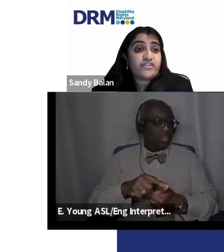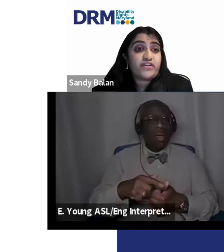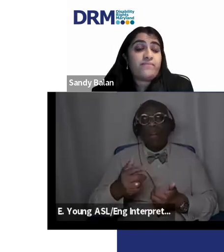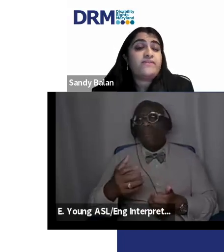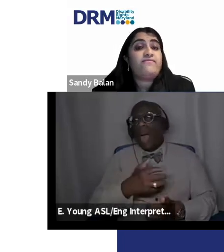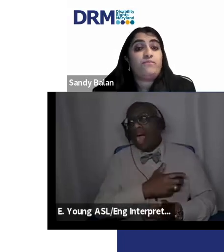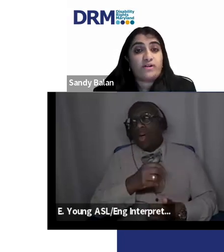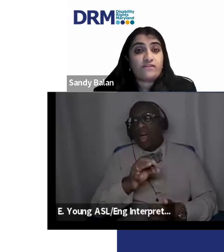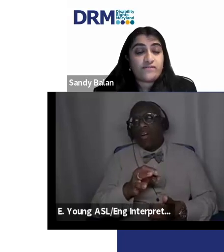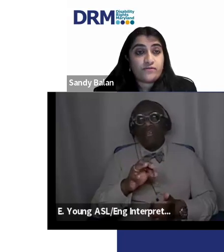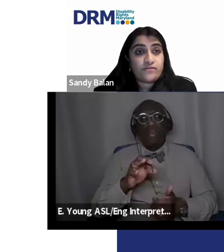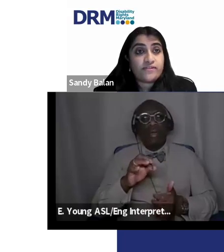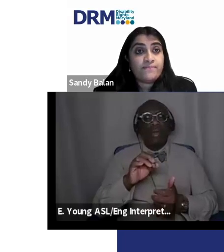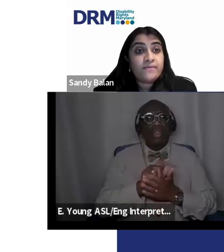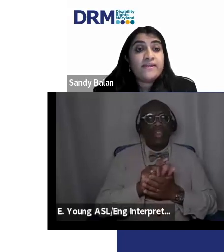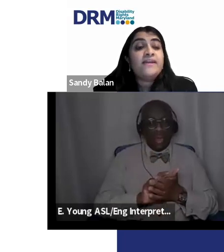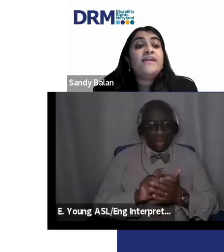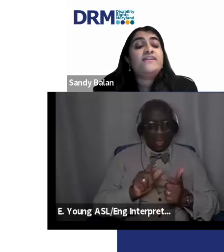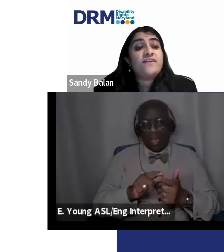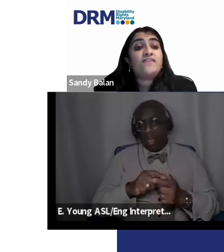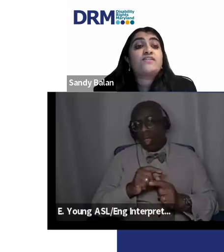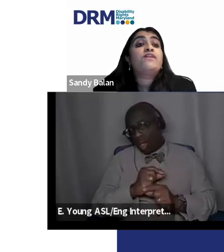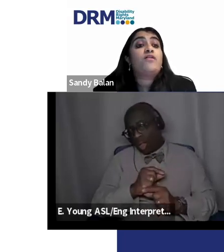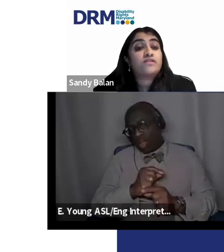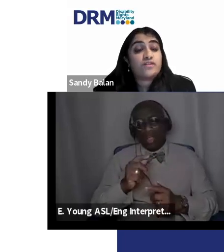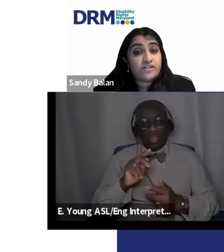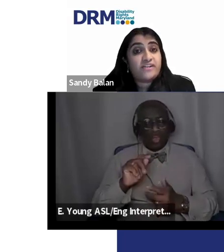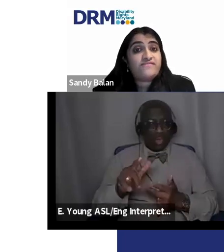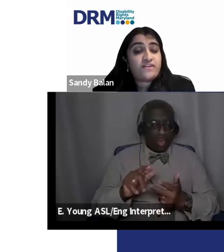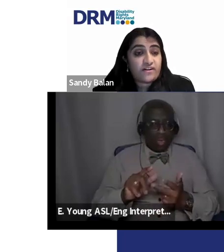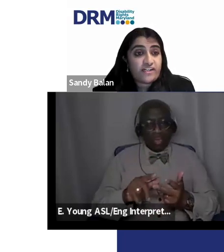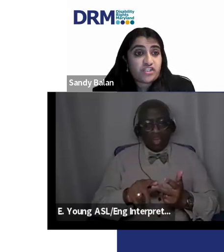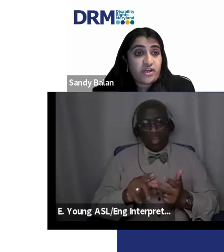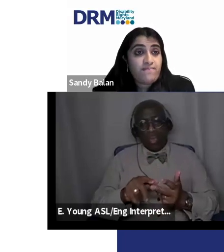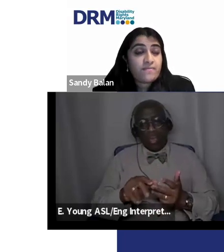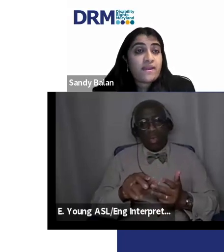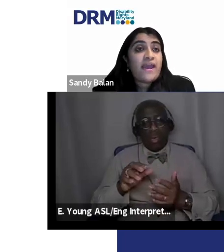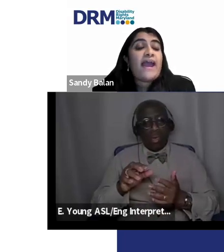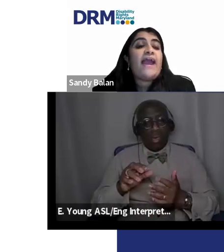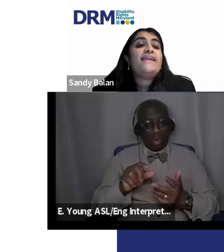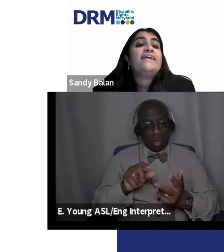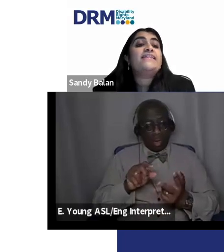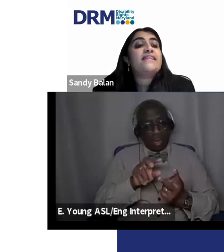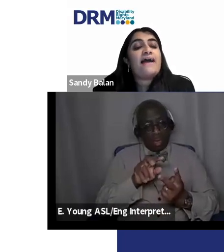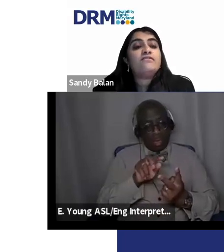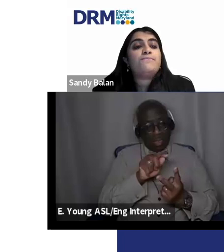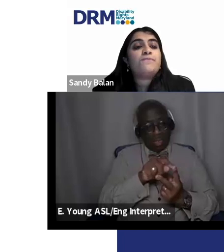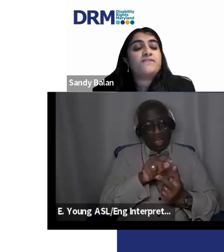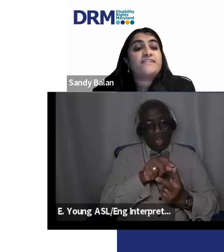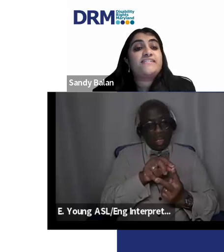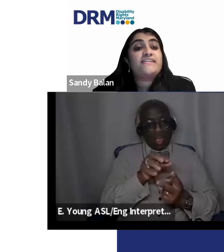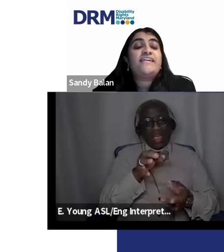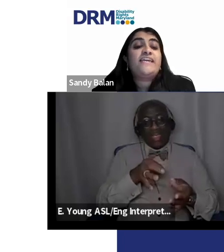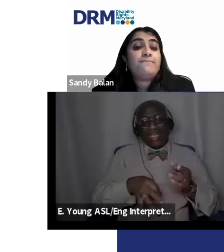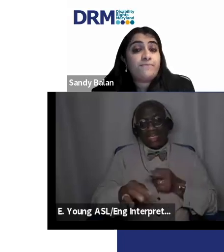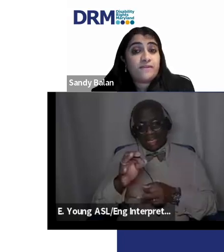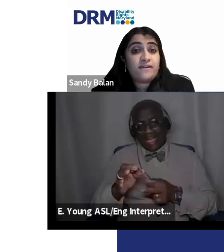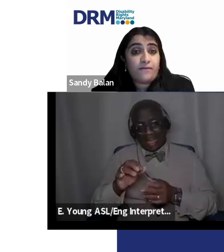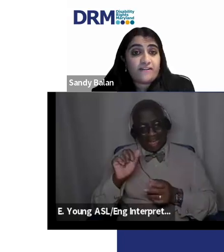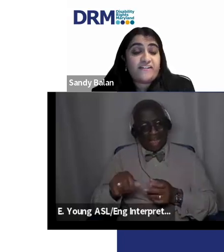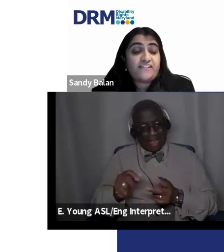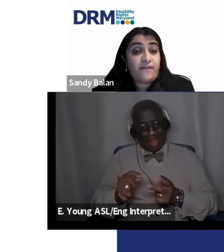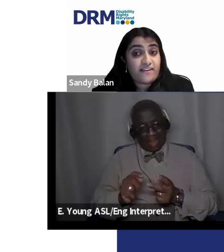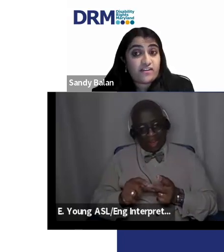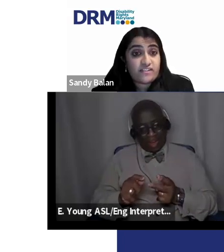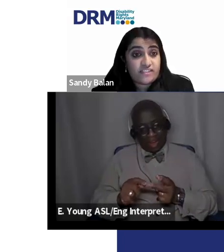or guardianship is even one of those tools. It is also an alternative to guardianship, and it allows a person to keep